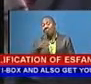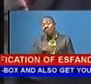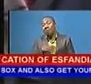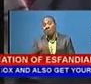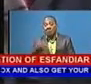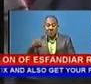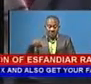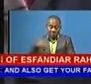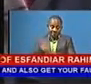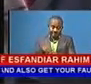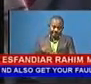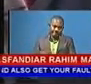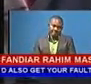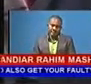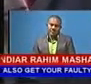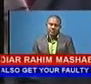petition.